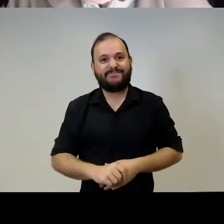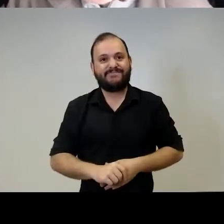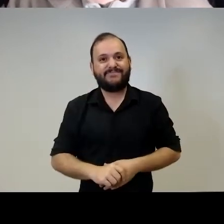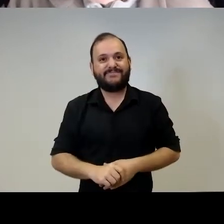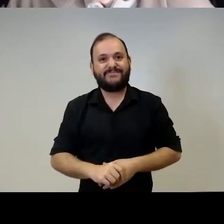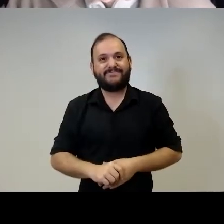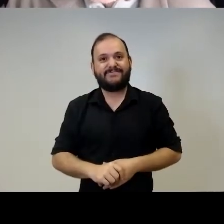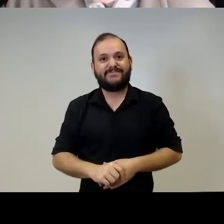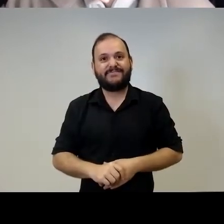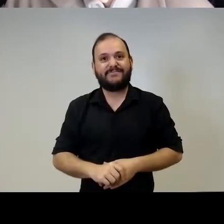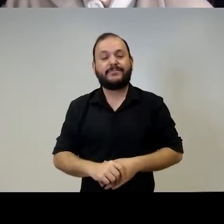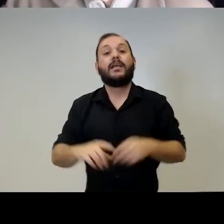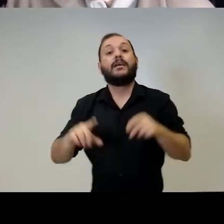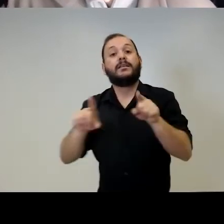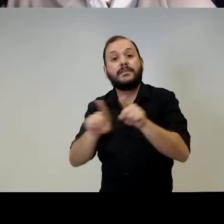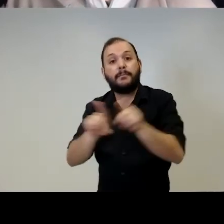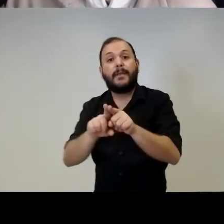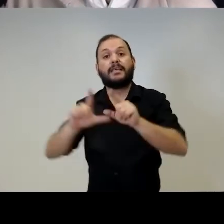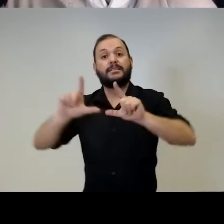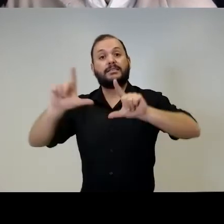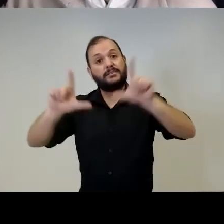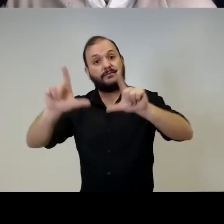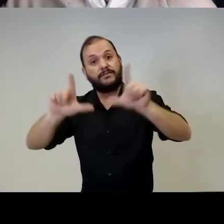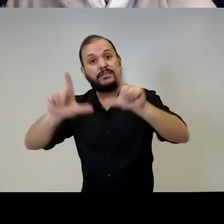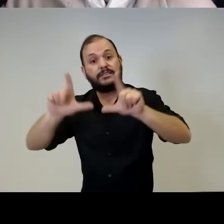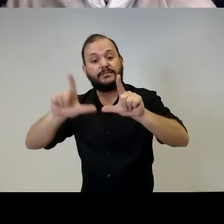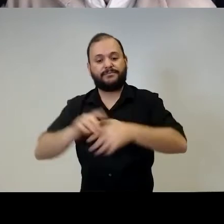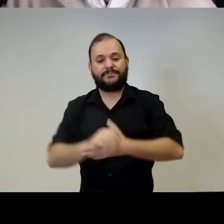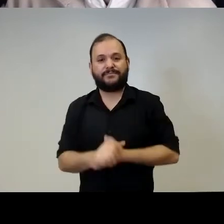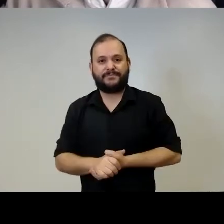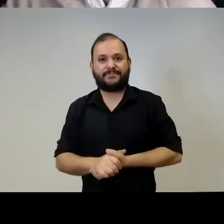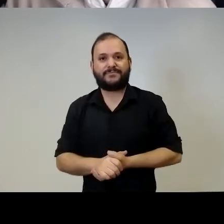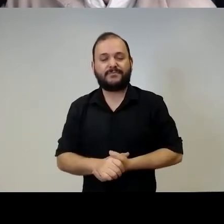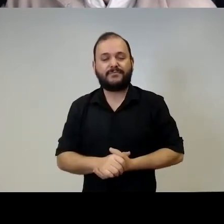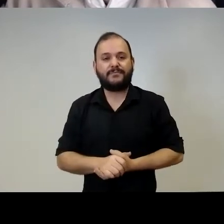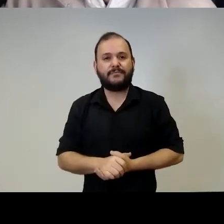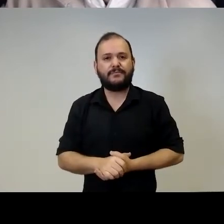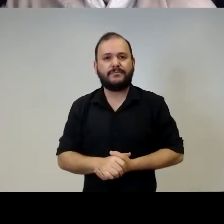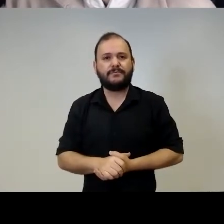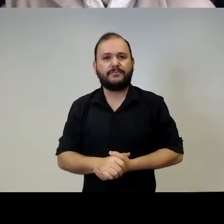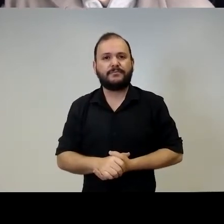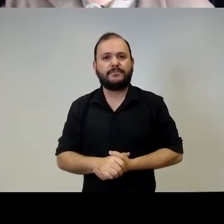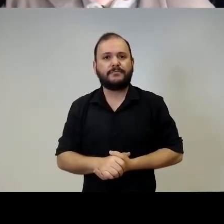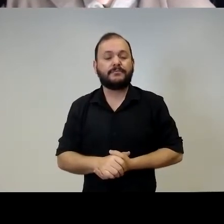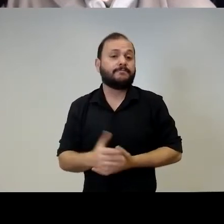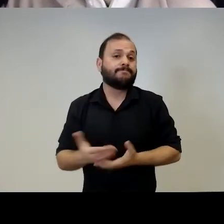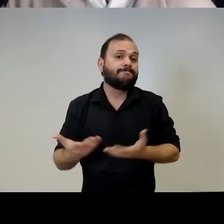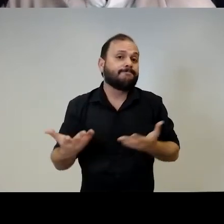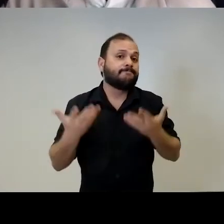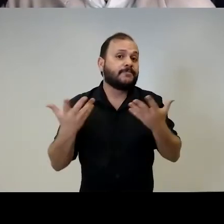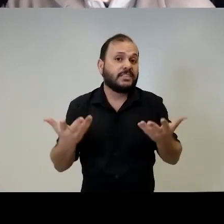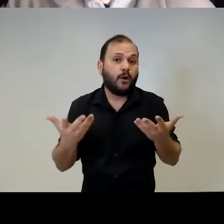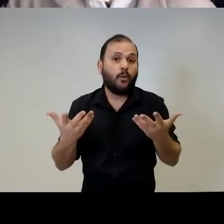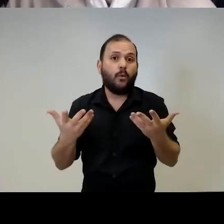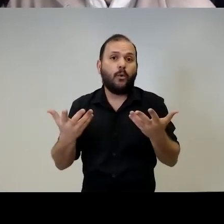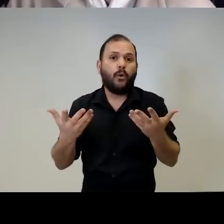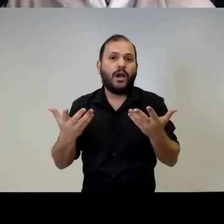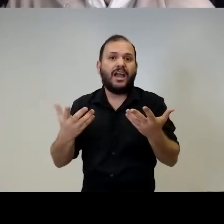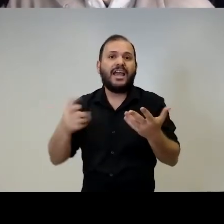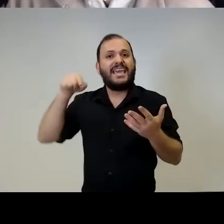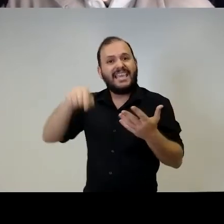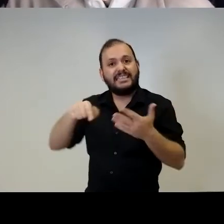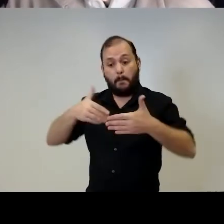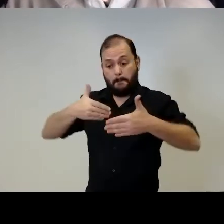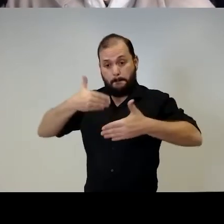TV interpreting is the same. So, is the transparent conduit